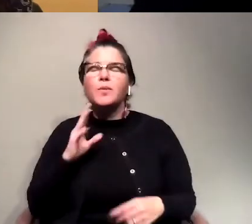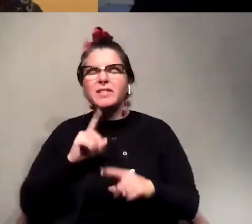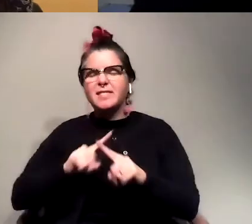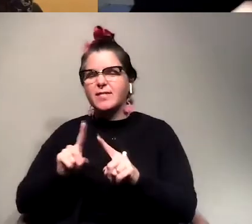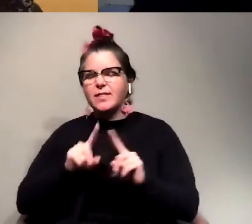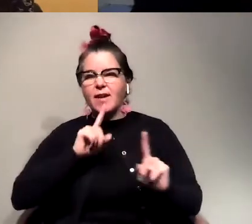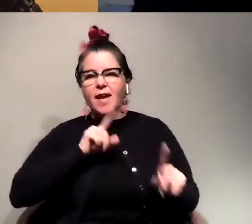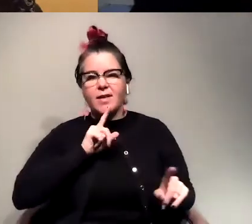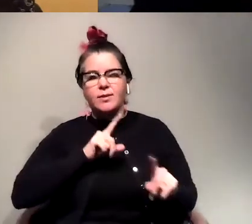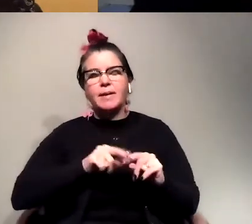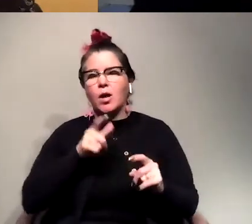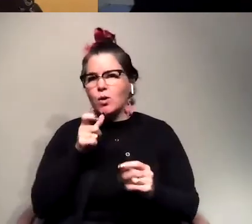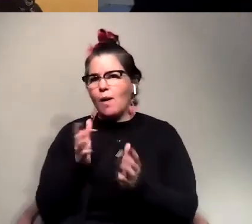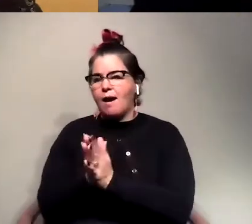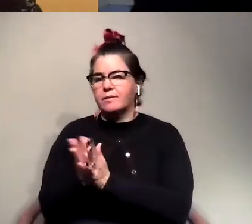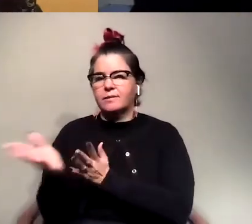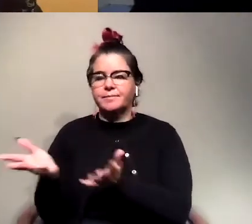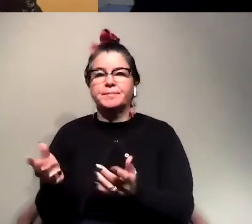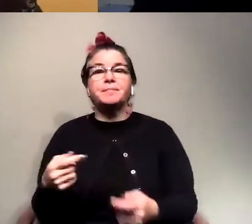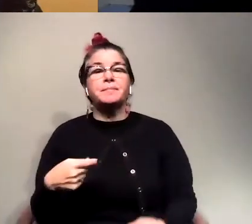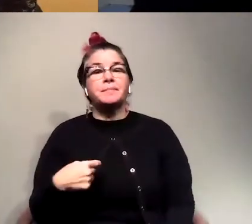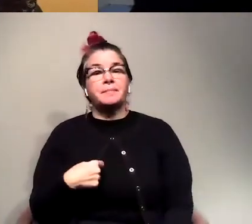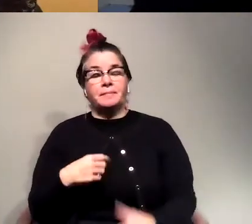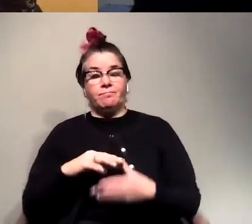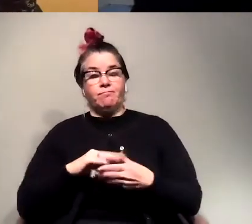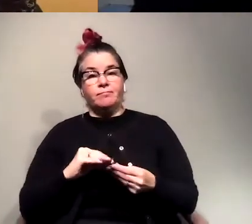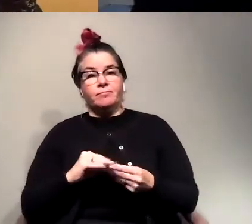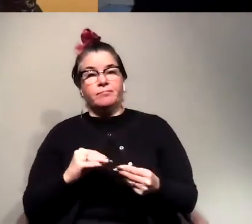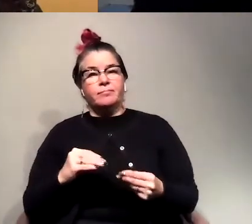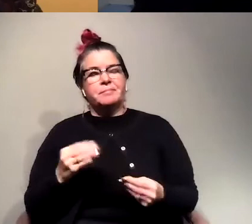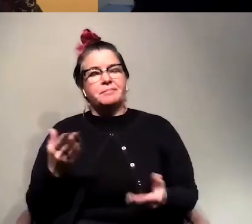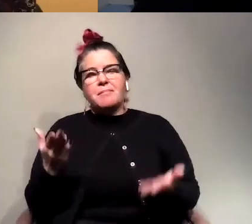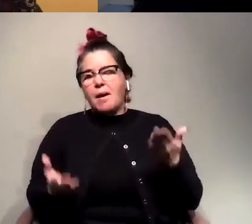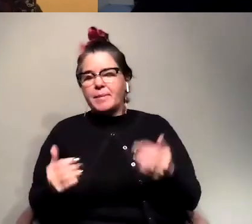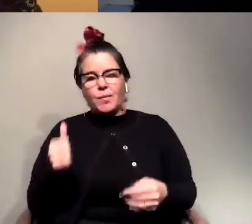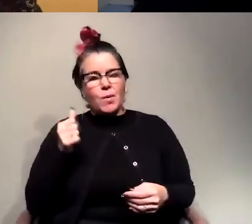you talk to. The reason I say that we probably